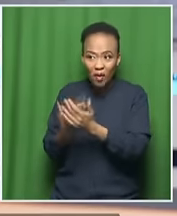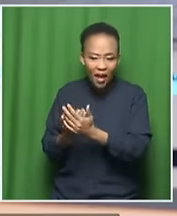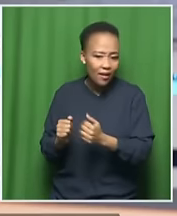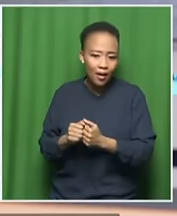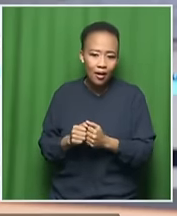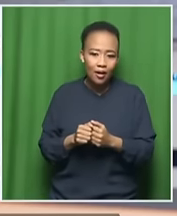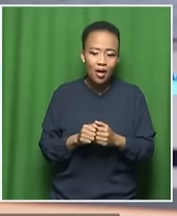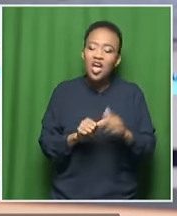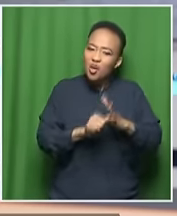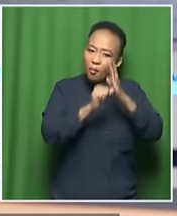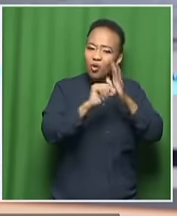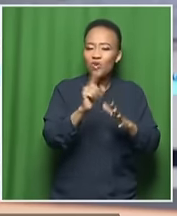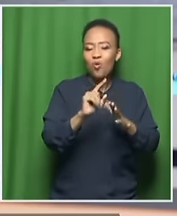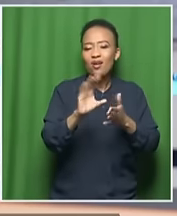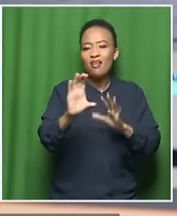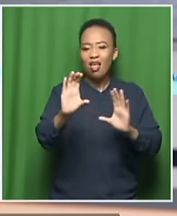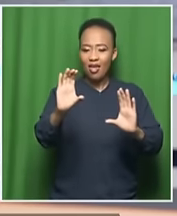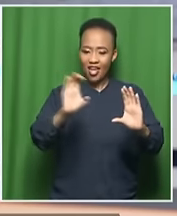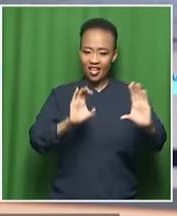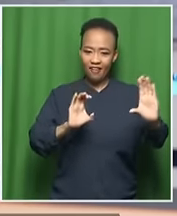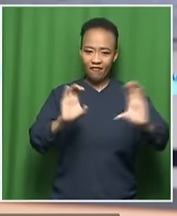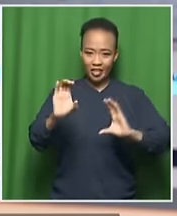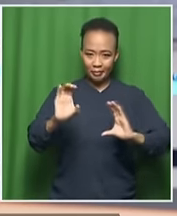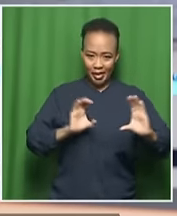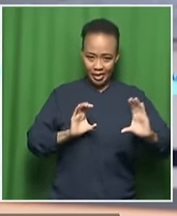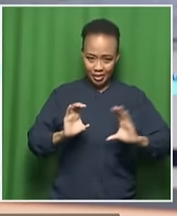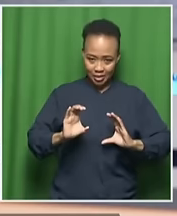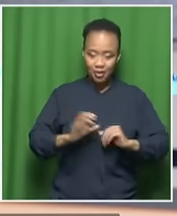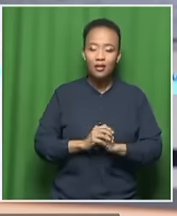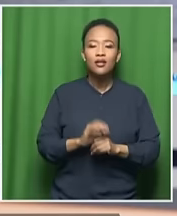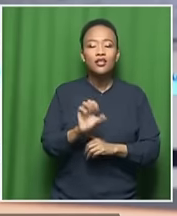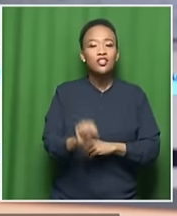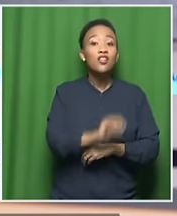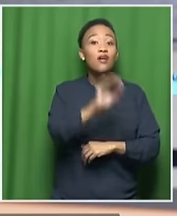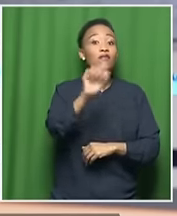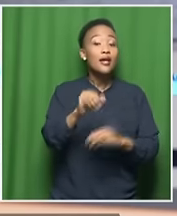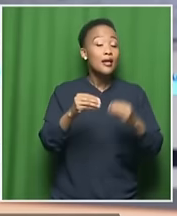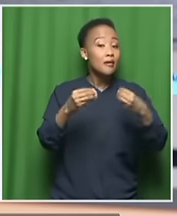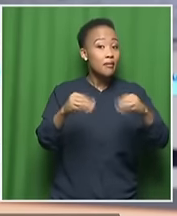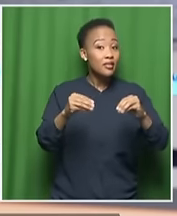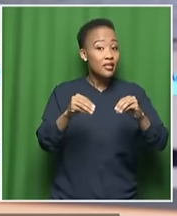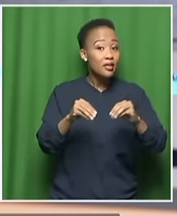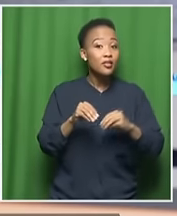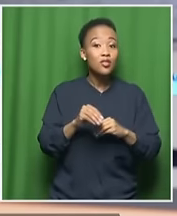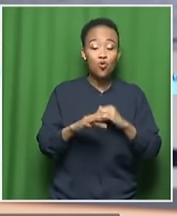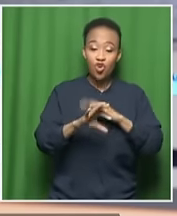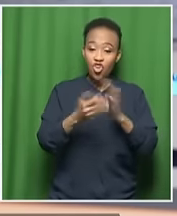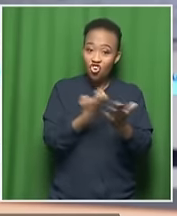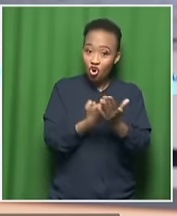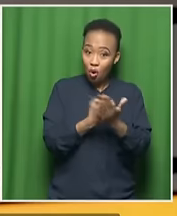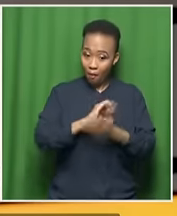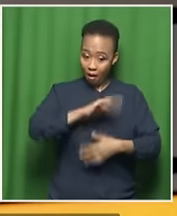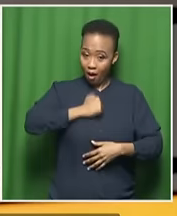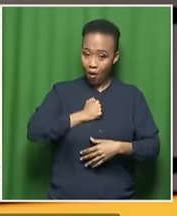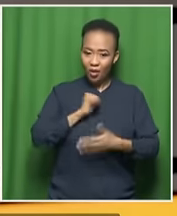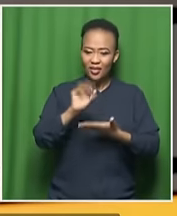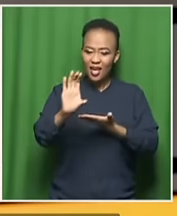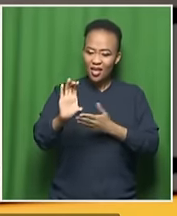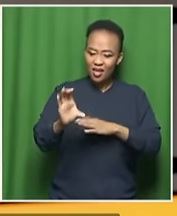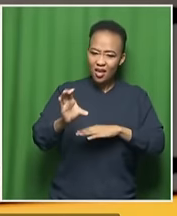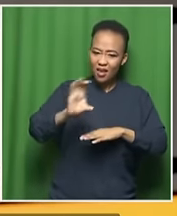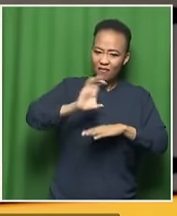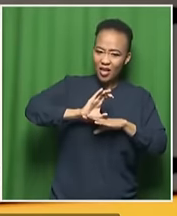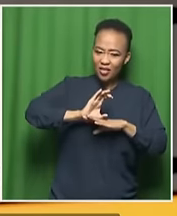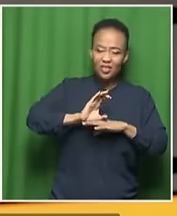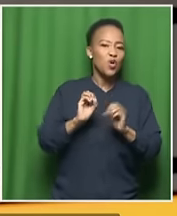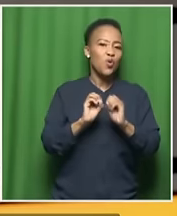of investment? Because if that's the case, South African businesses themselves are not investing in this economy. Well, you're quite correct